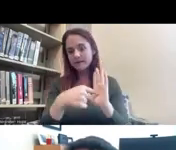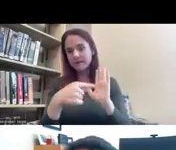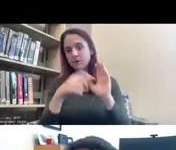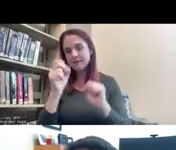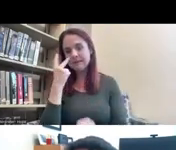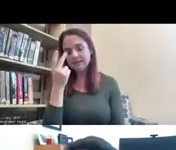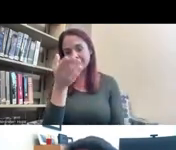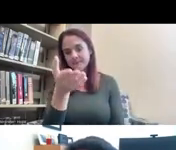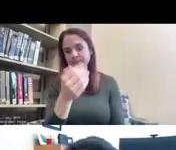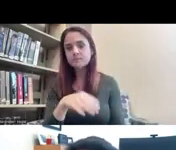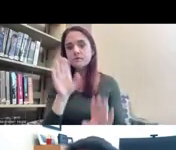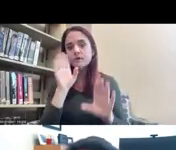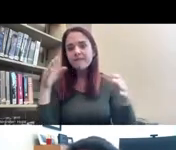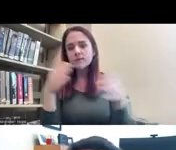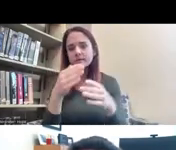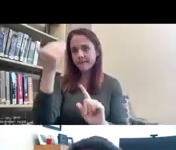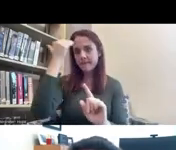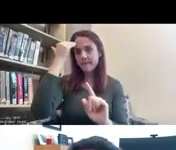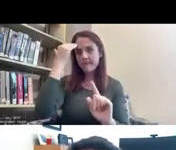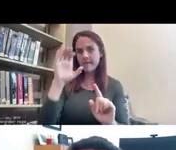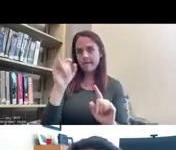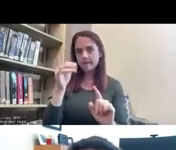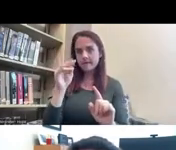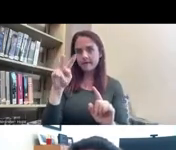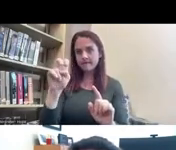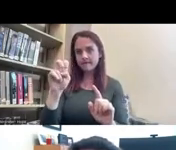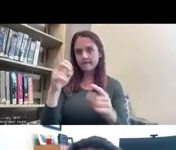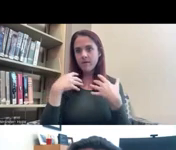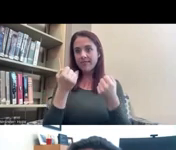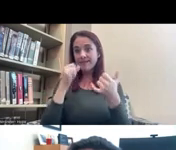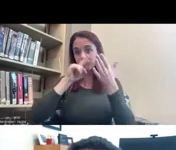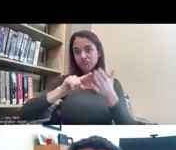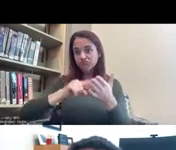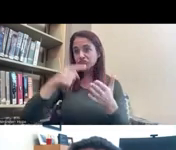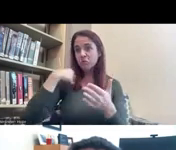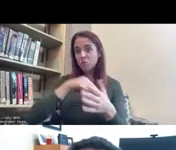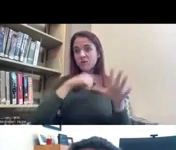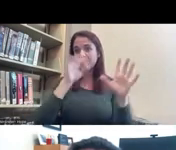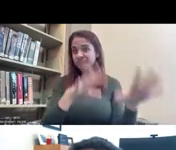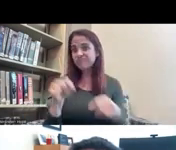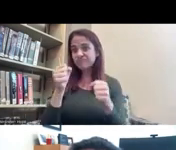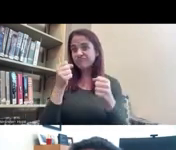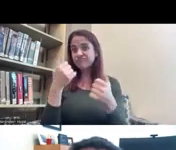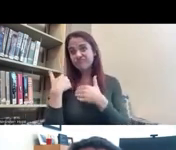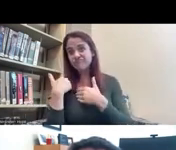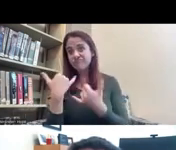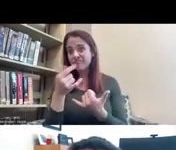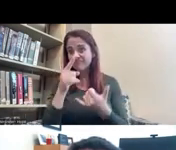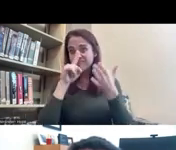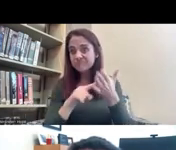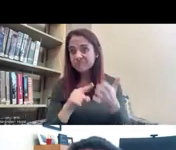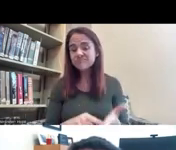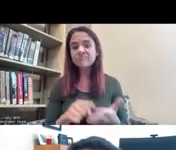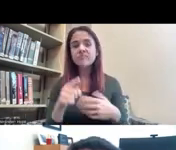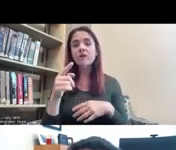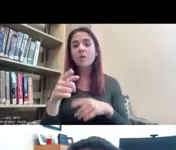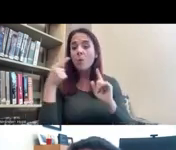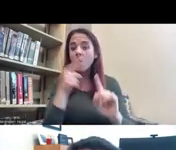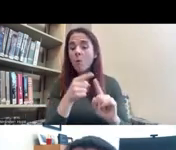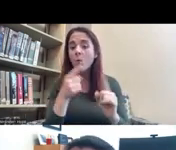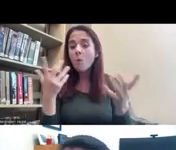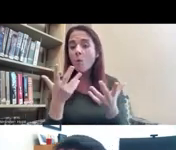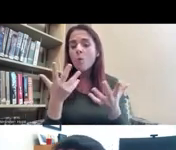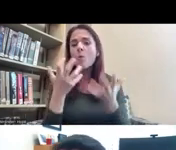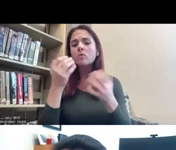something focused on cognitive health. This is a study that we did where we looked, and the goal was to see whether or